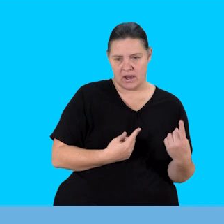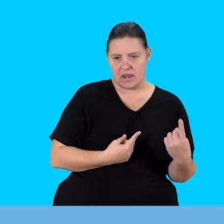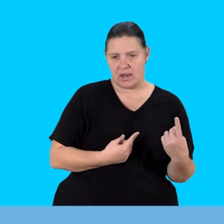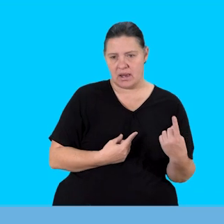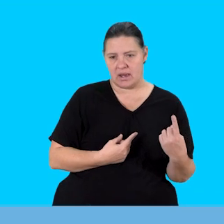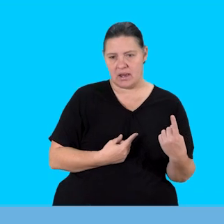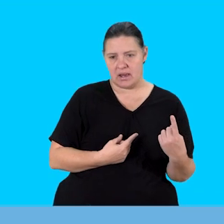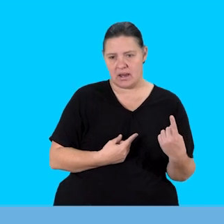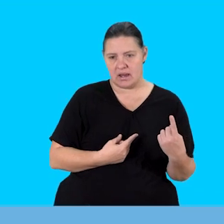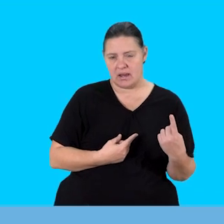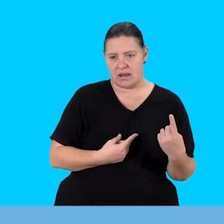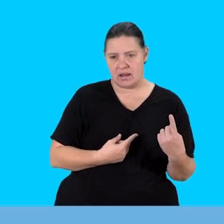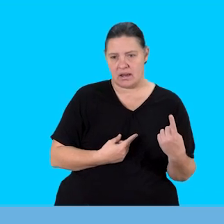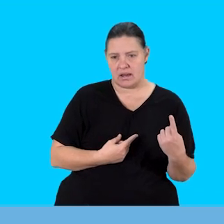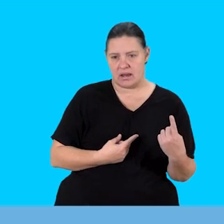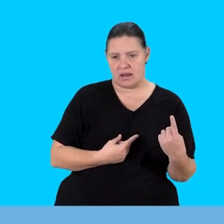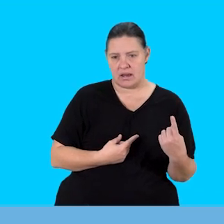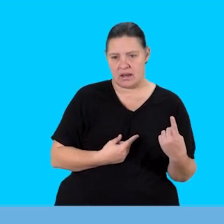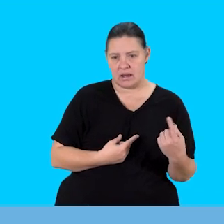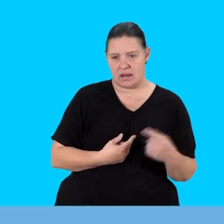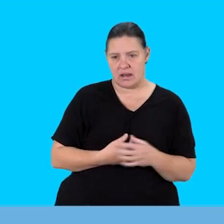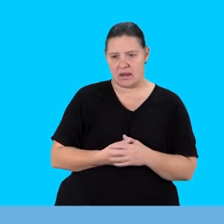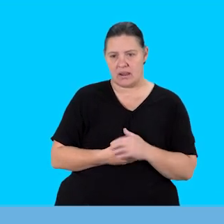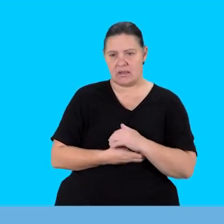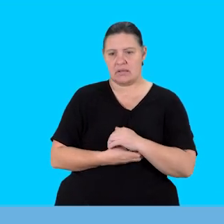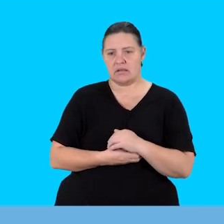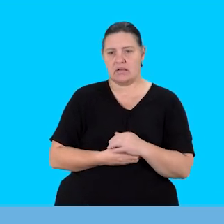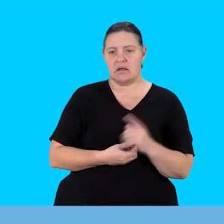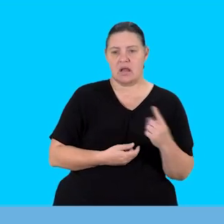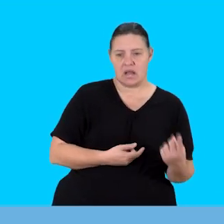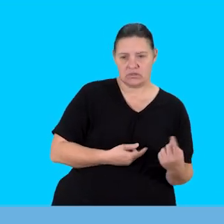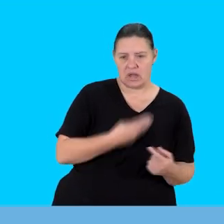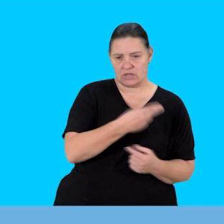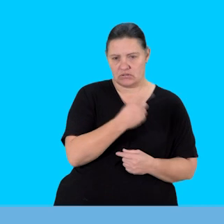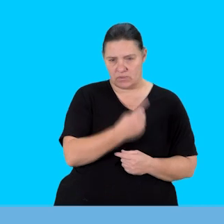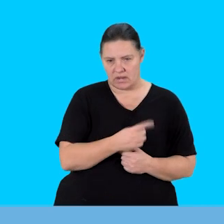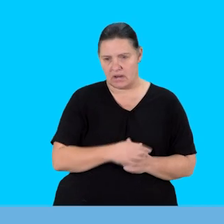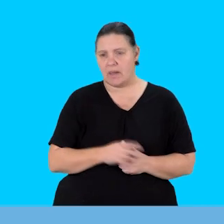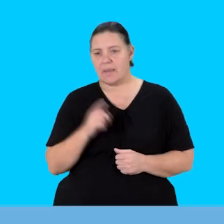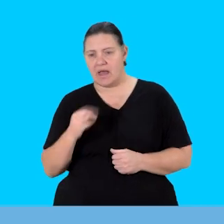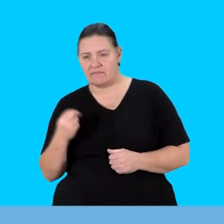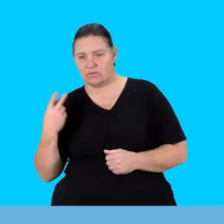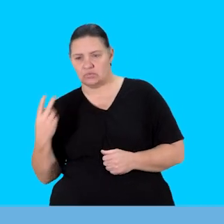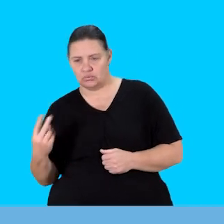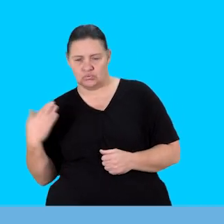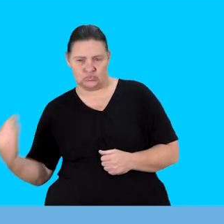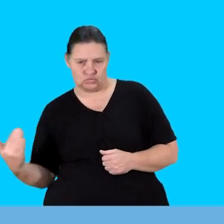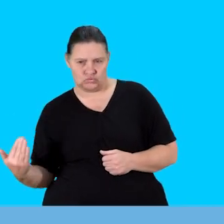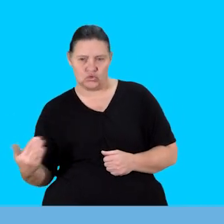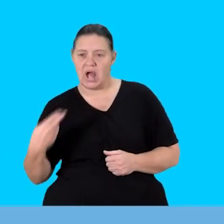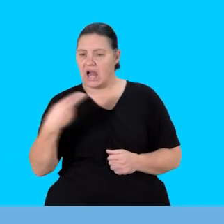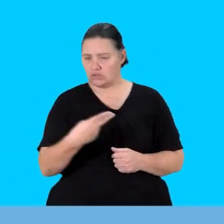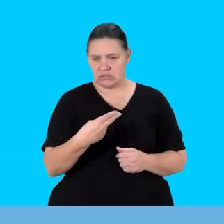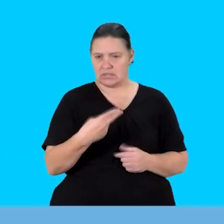this side, or we can even use that. We have 1 zinc, 1 zinc. Hydrogens, we have 1, but we have 2 on the other side.